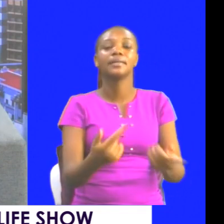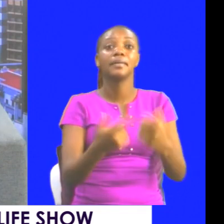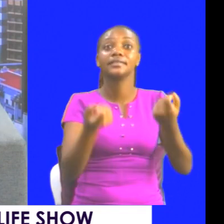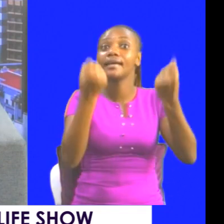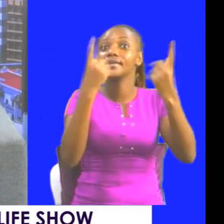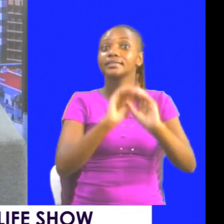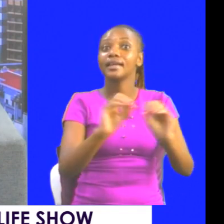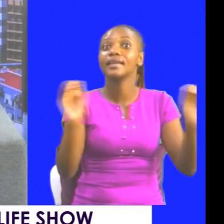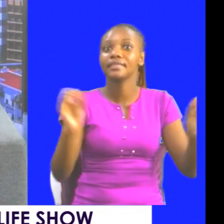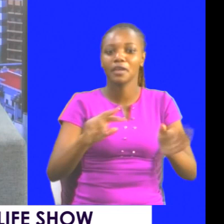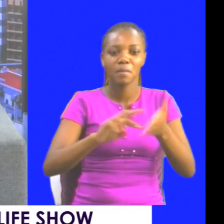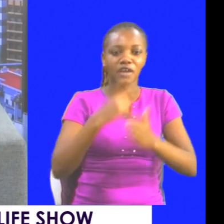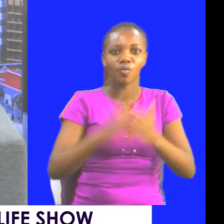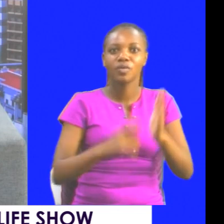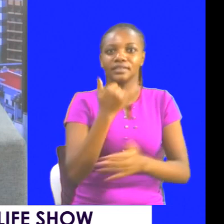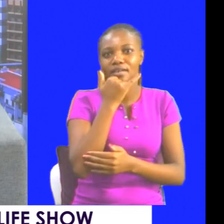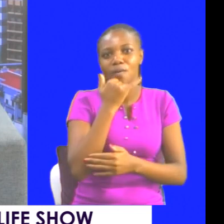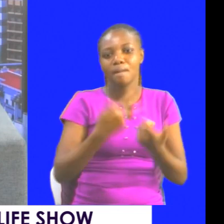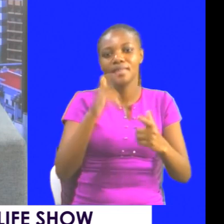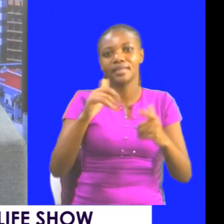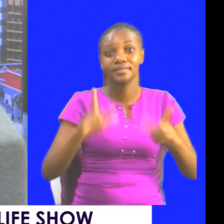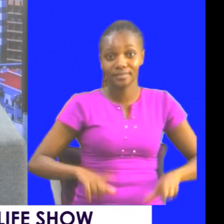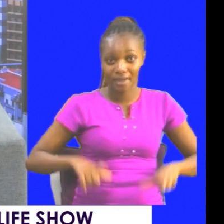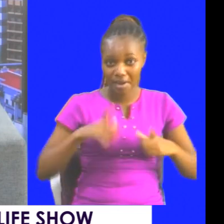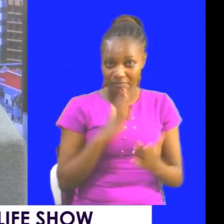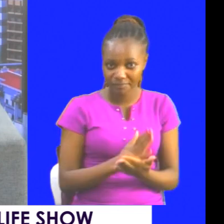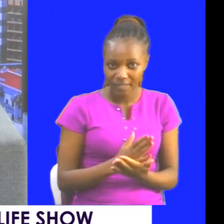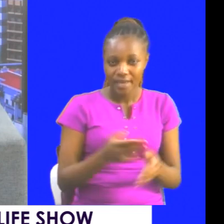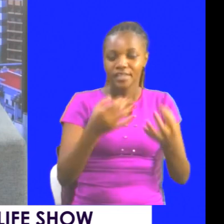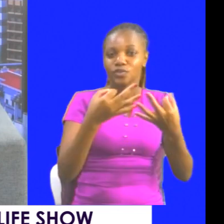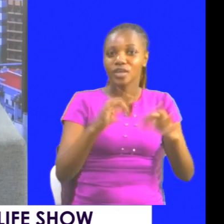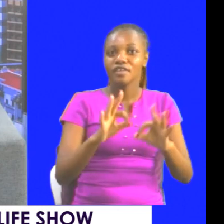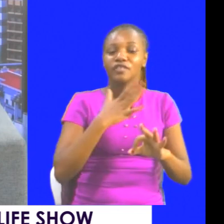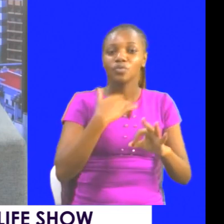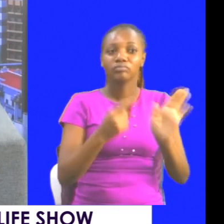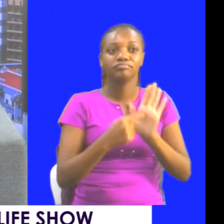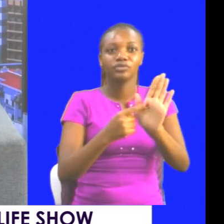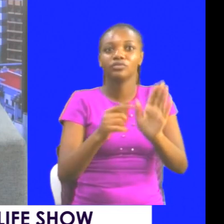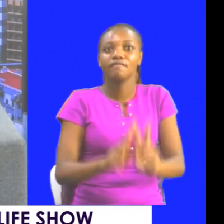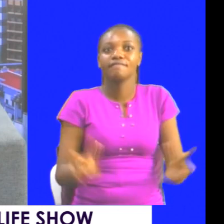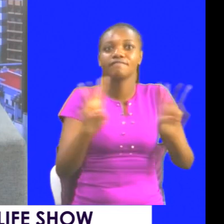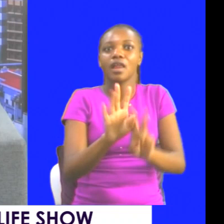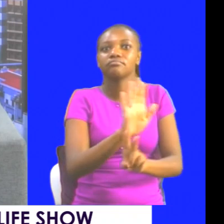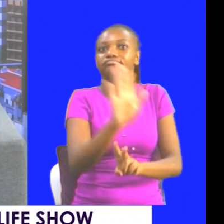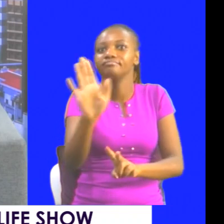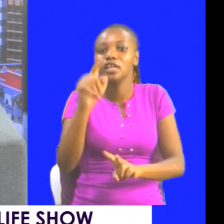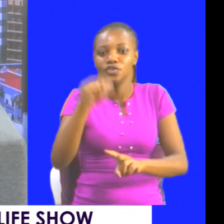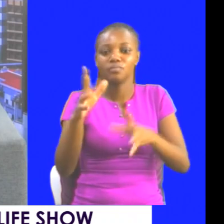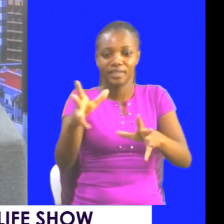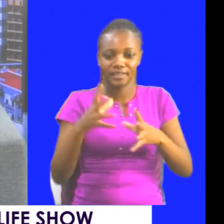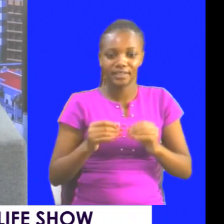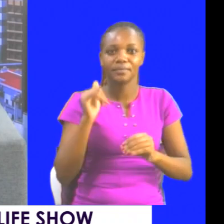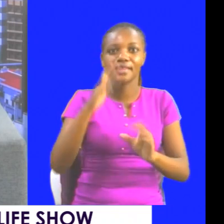wrong. But that is just life. So for you to bring out your value, you need to embrace that